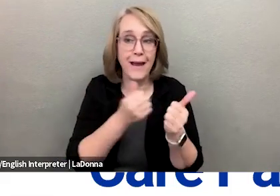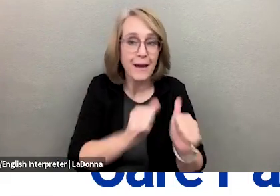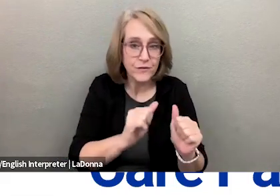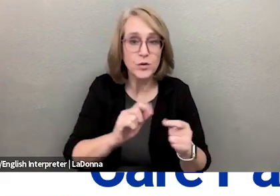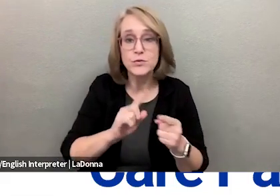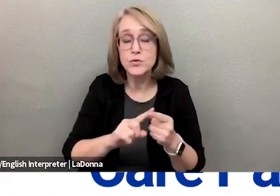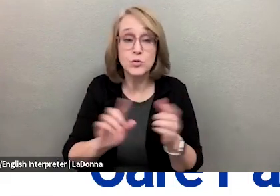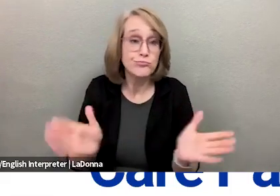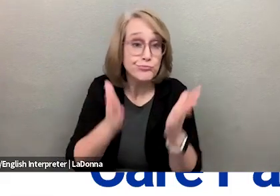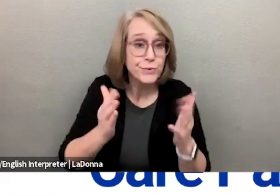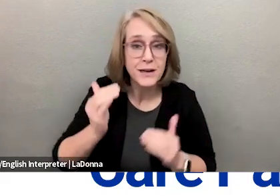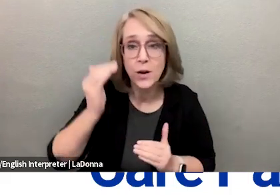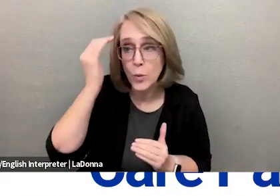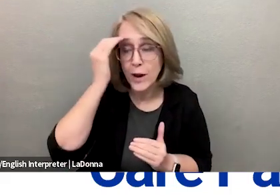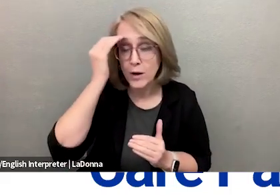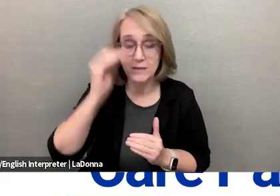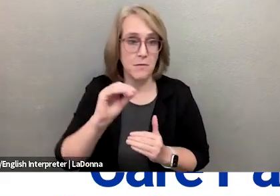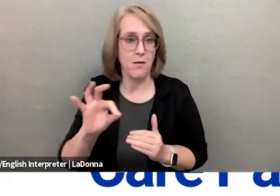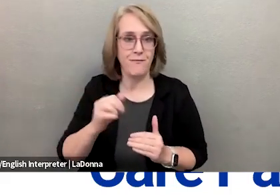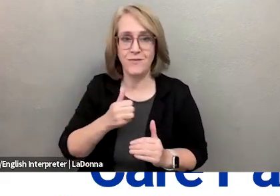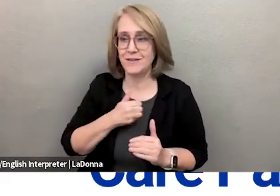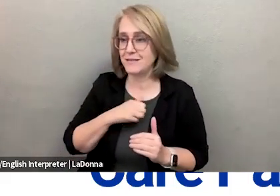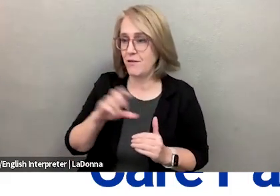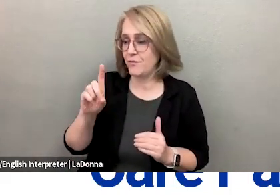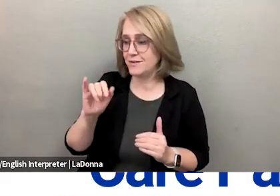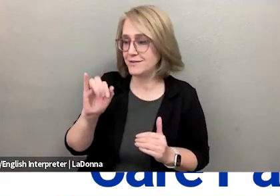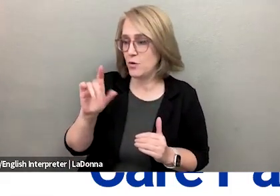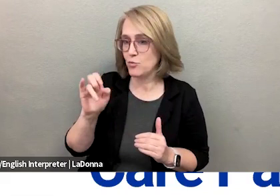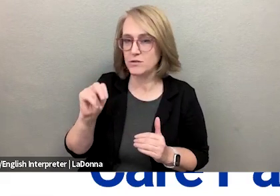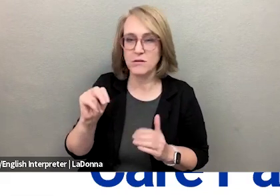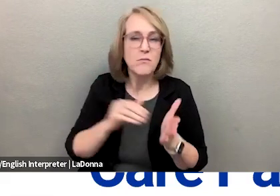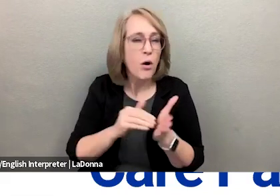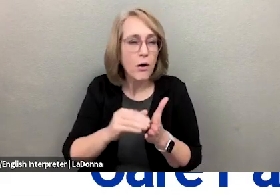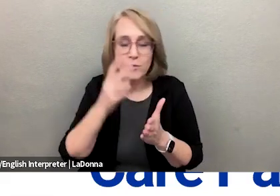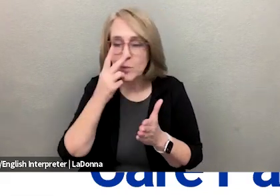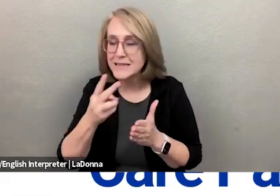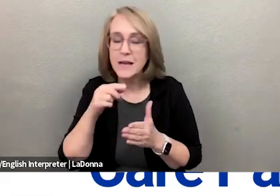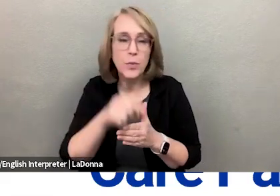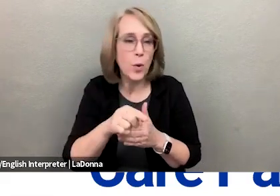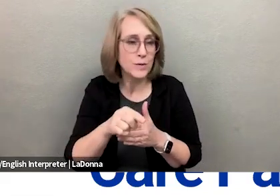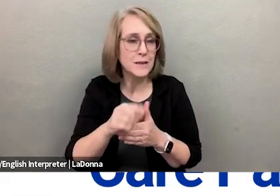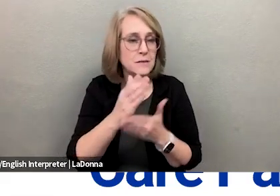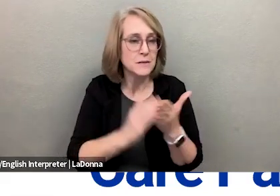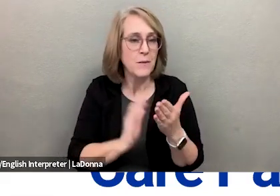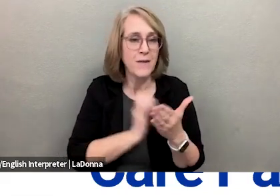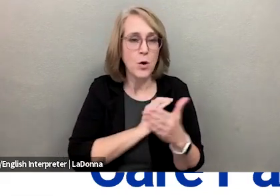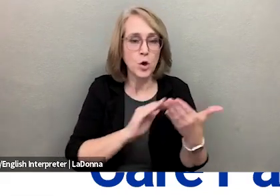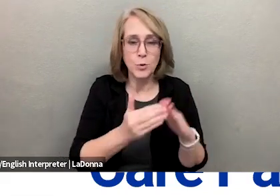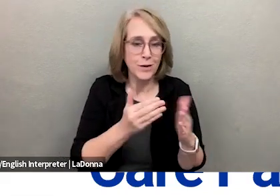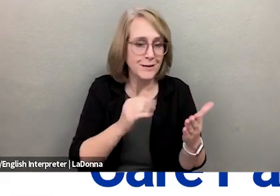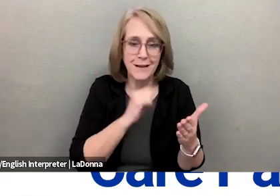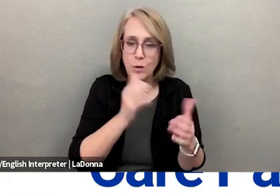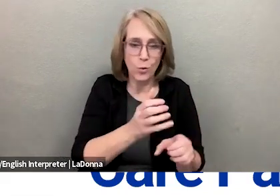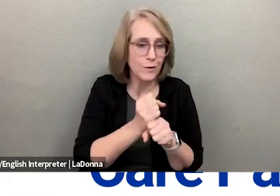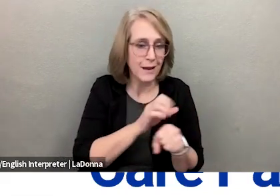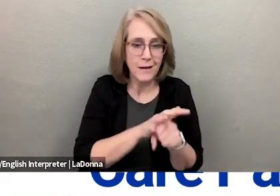often aware of those programs, especially in underserved communities, and federal leaders could play a bigger role in that. The U.S. Department of Labor